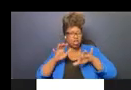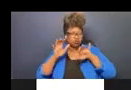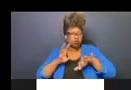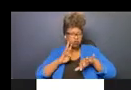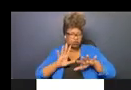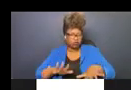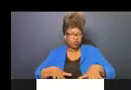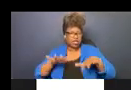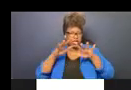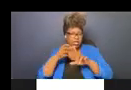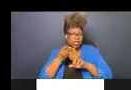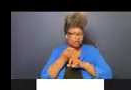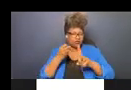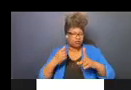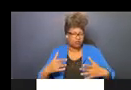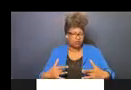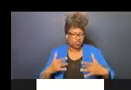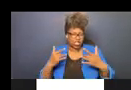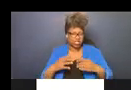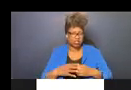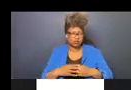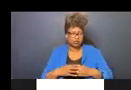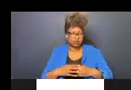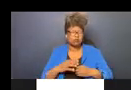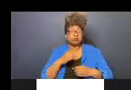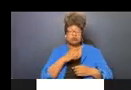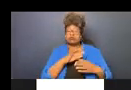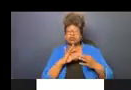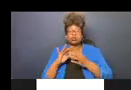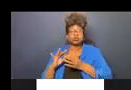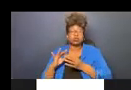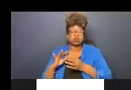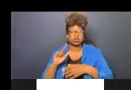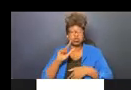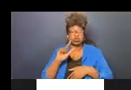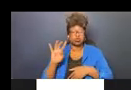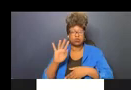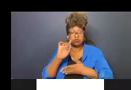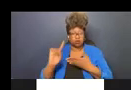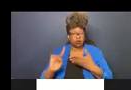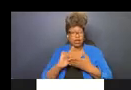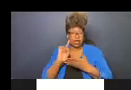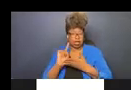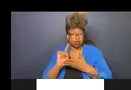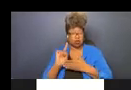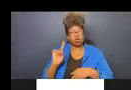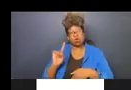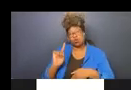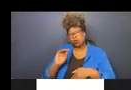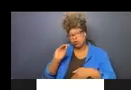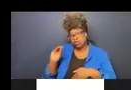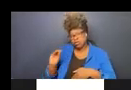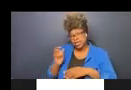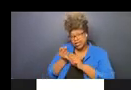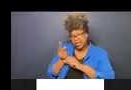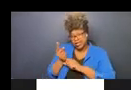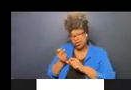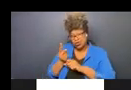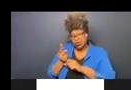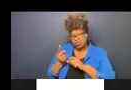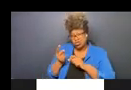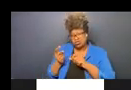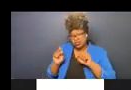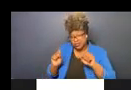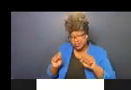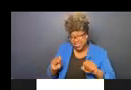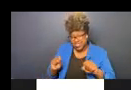flooding events. This is oriented around the 24-hour 1% annual chance rainfall event.